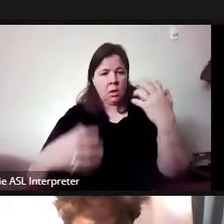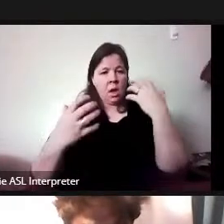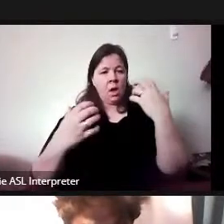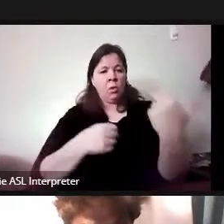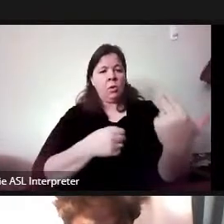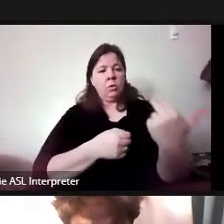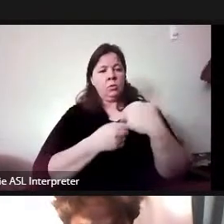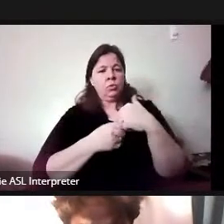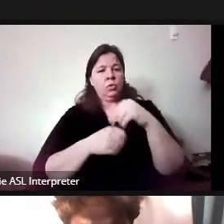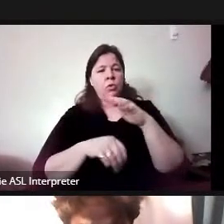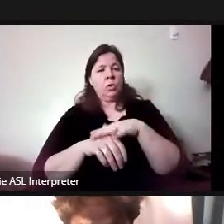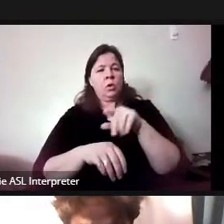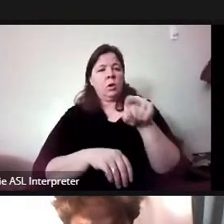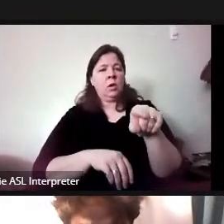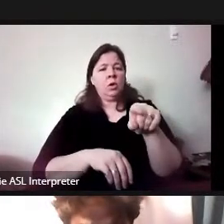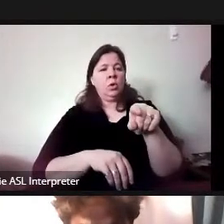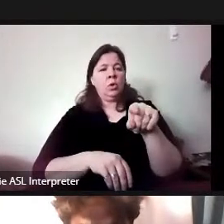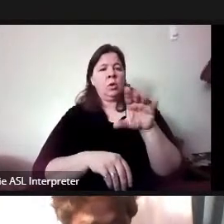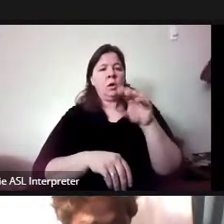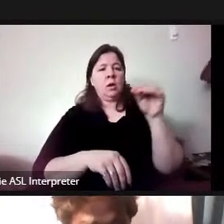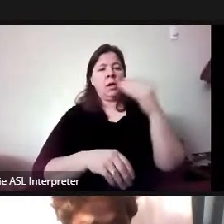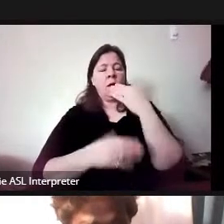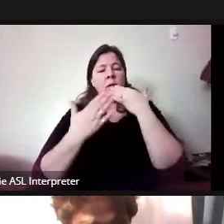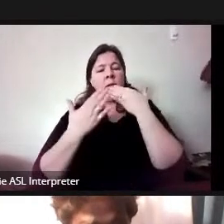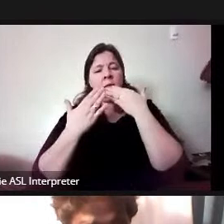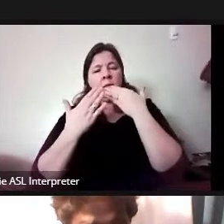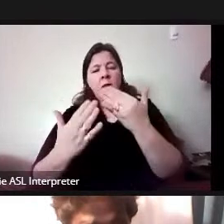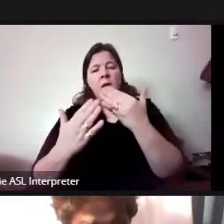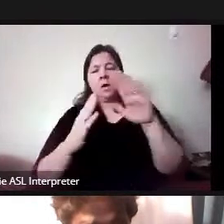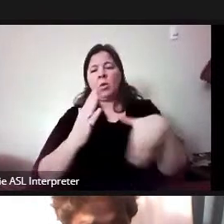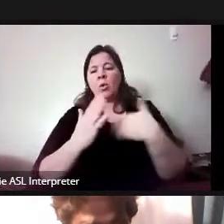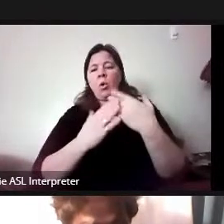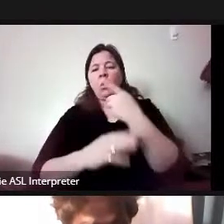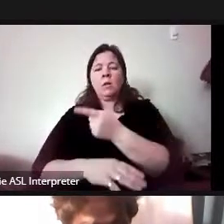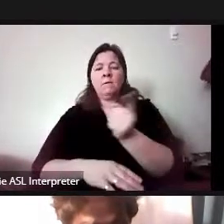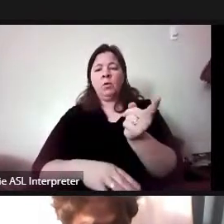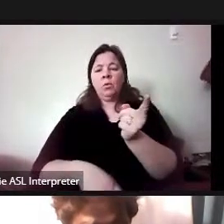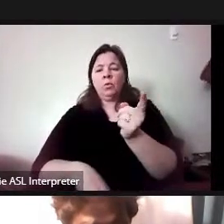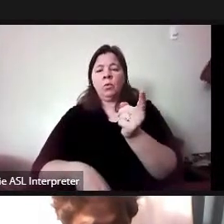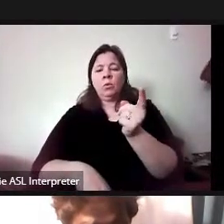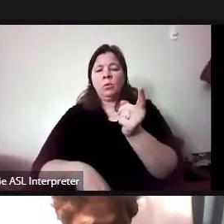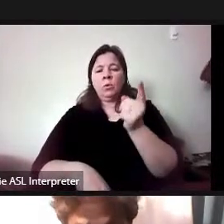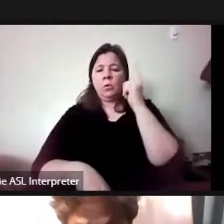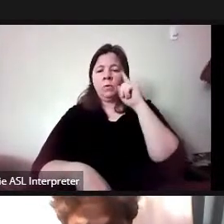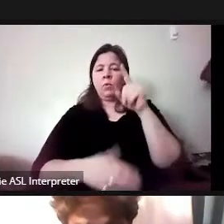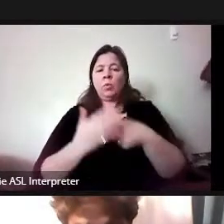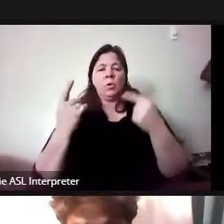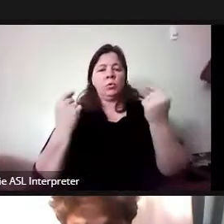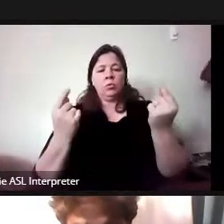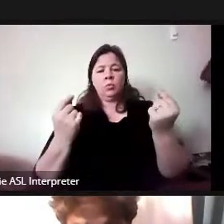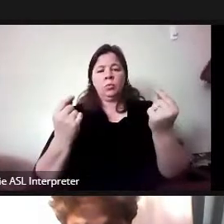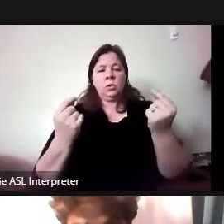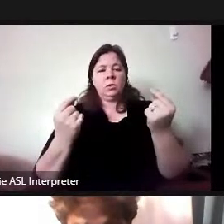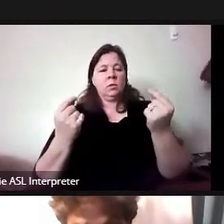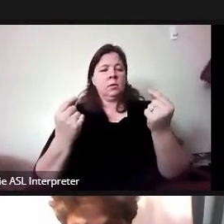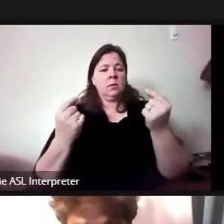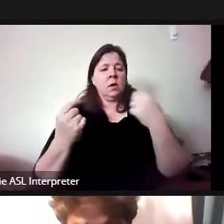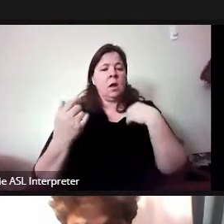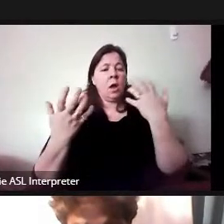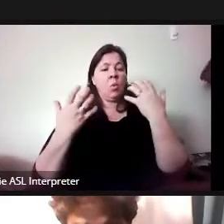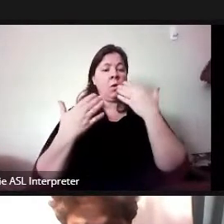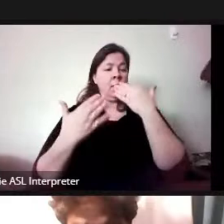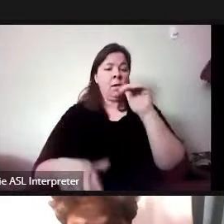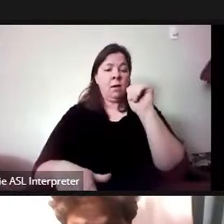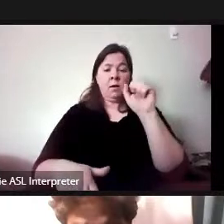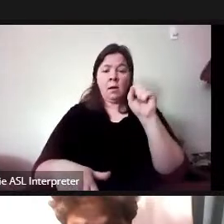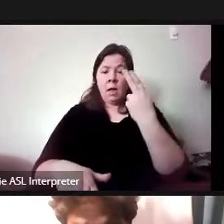here and thank all of you for what you're doing. I'd like to thank Ash